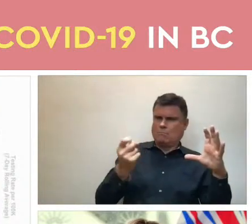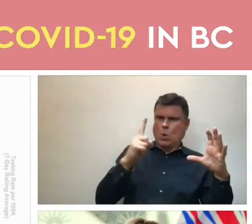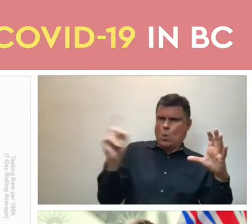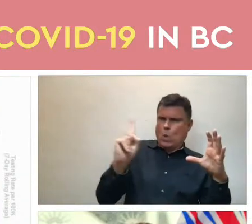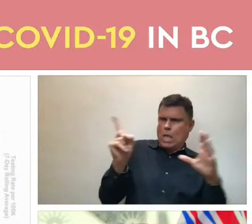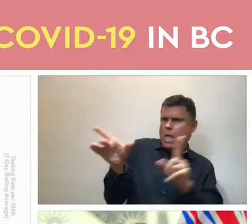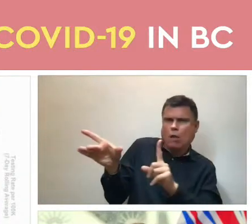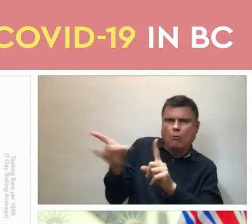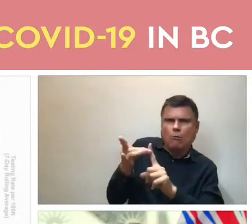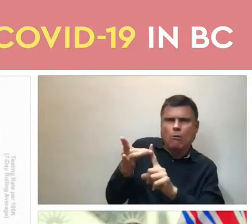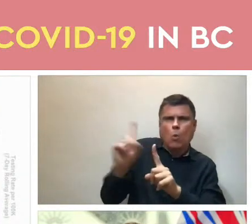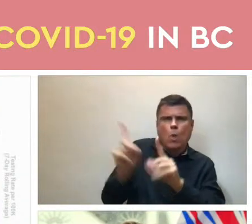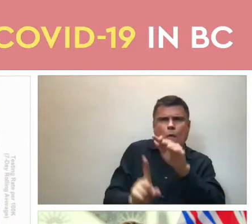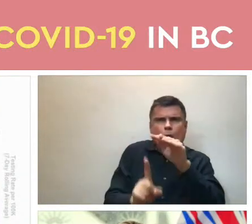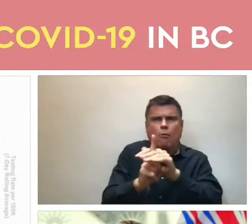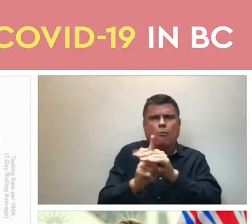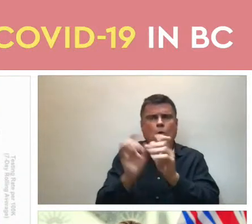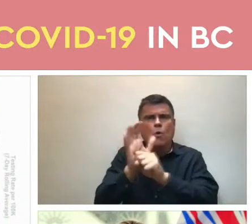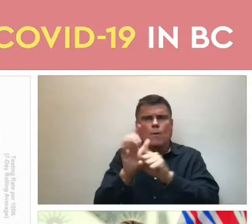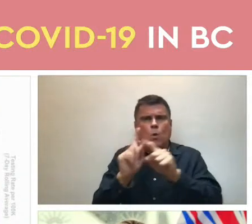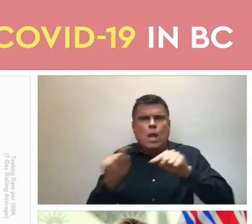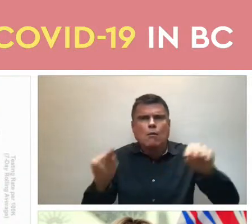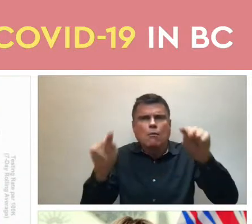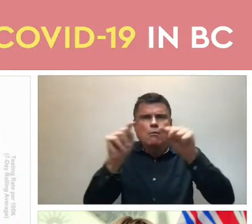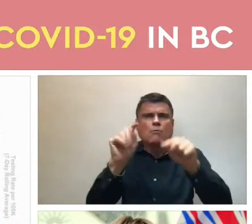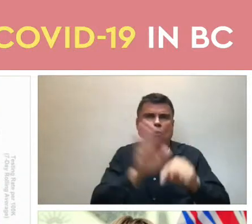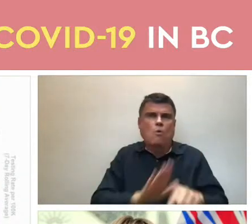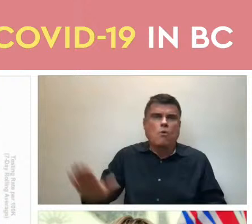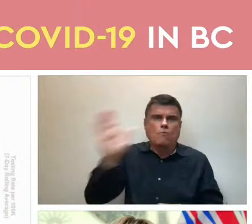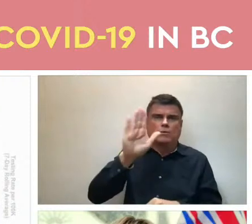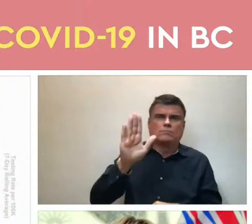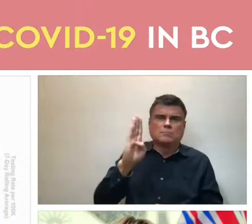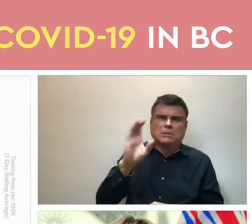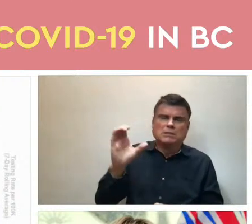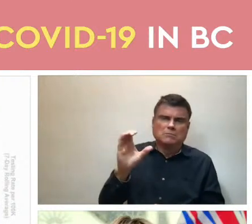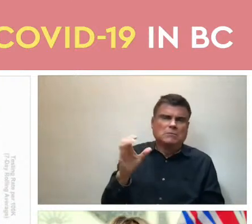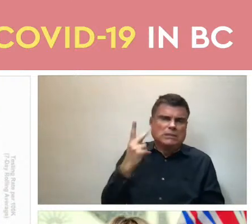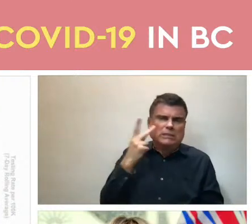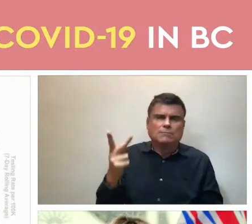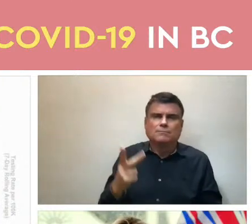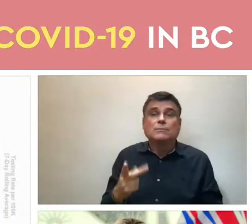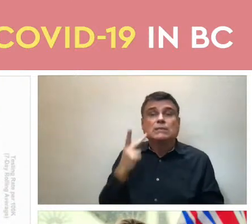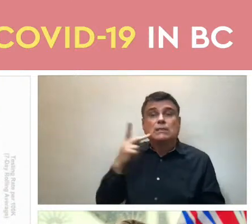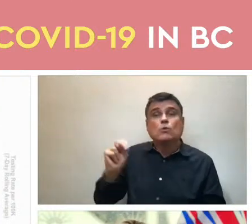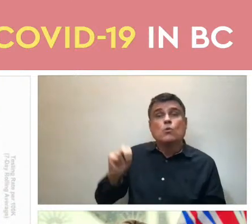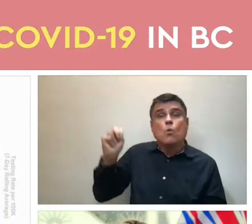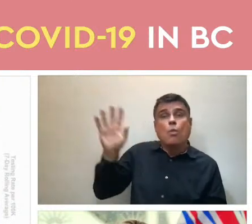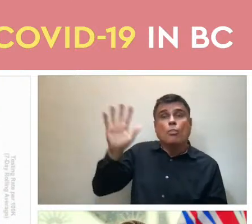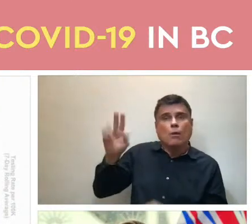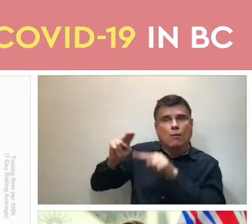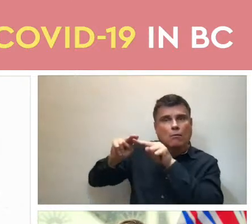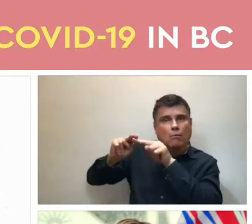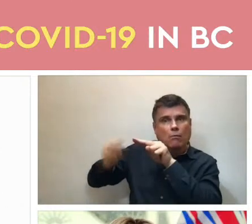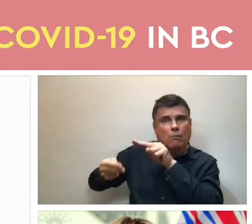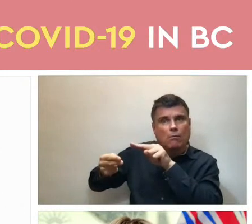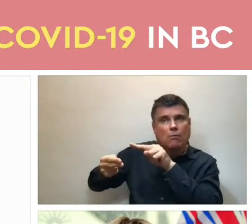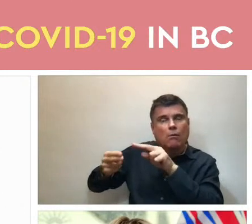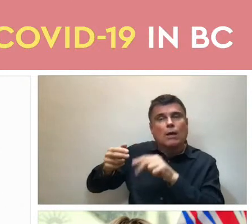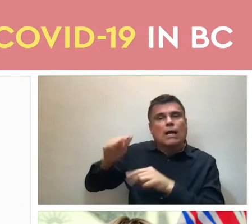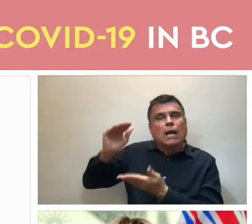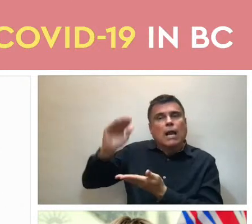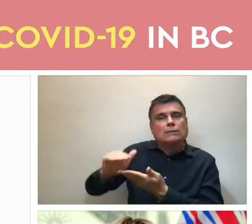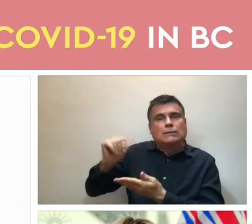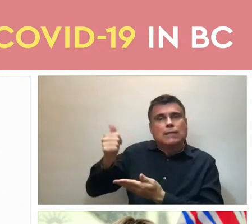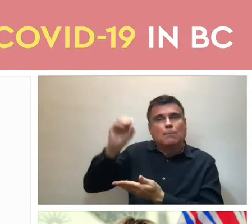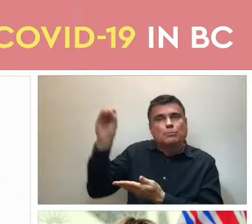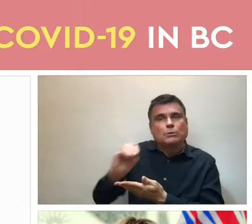everywhere, particularly important in the north, where we finally are down below 10% positivity for the first time in